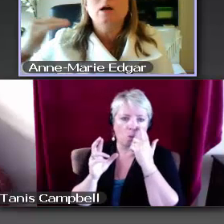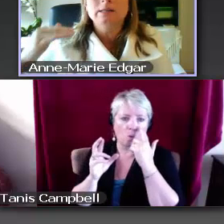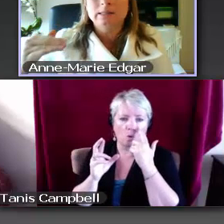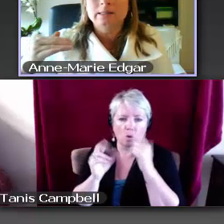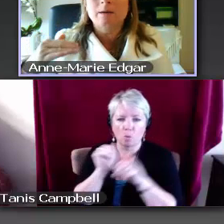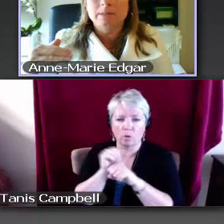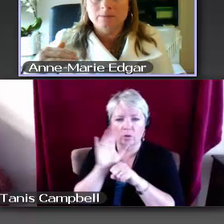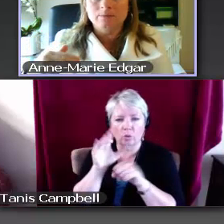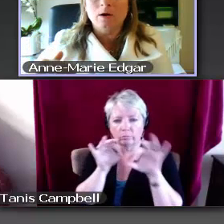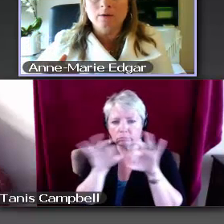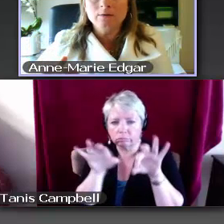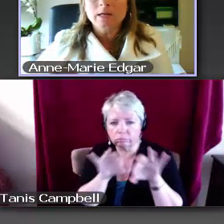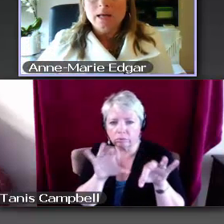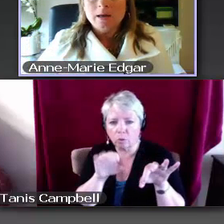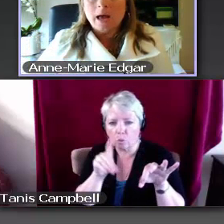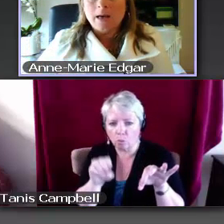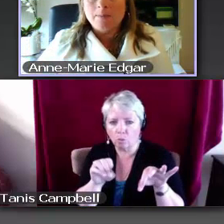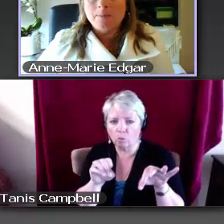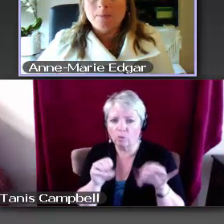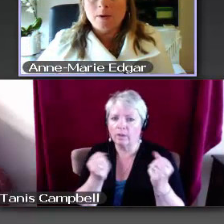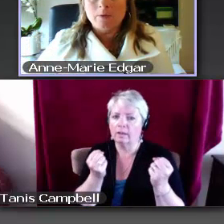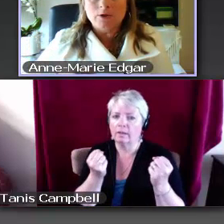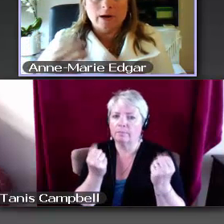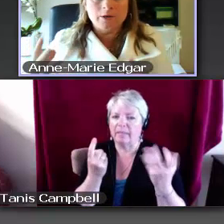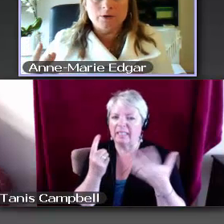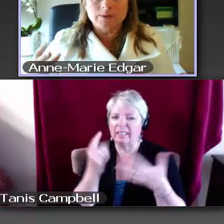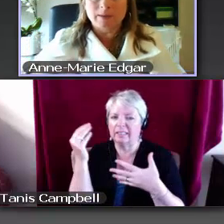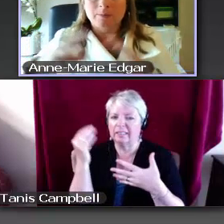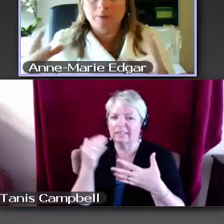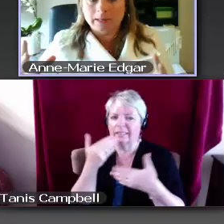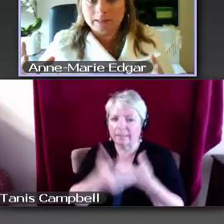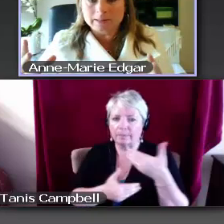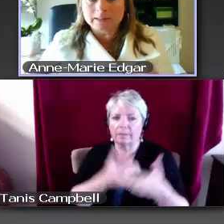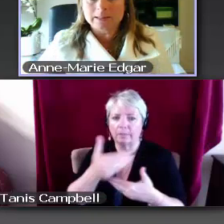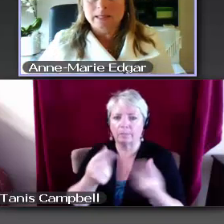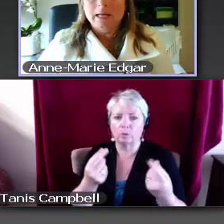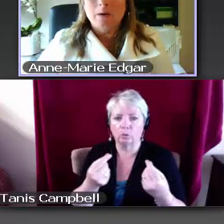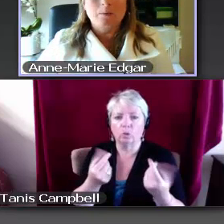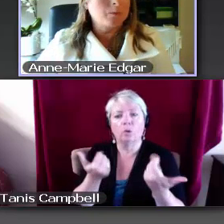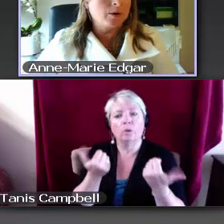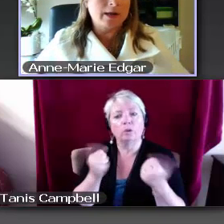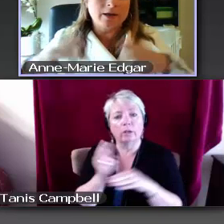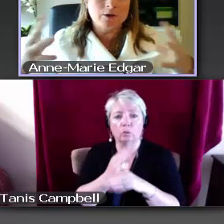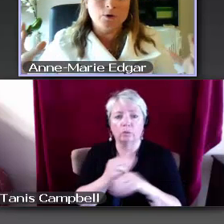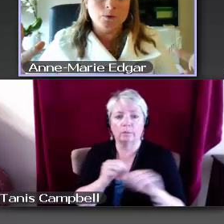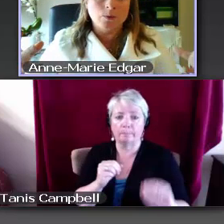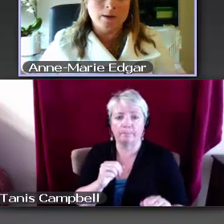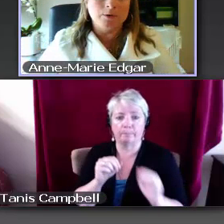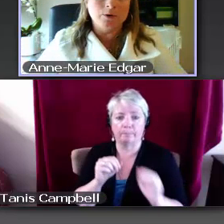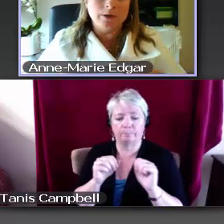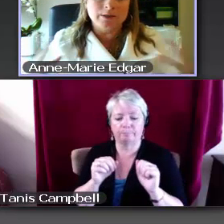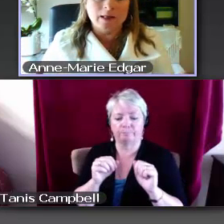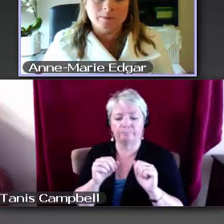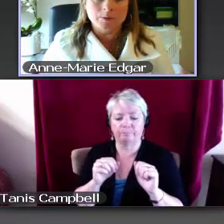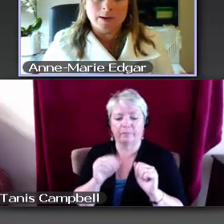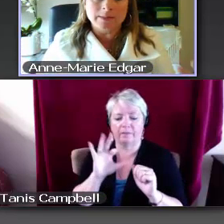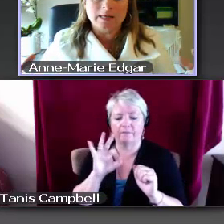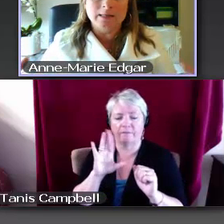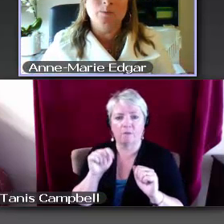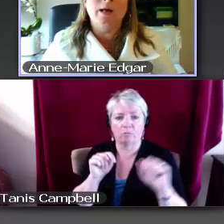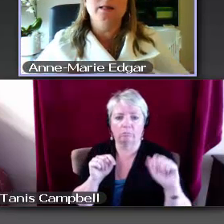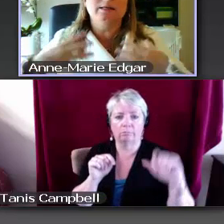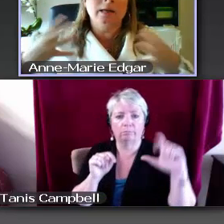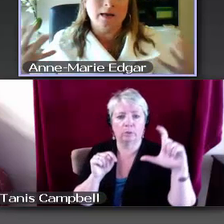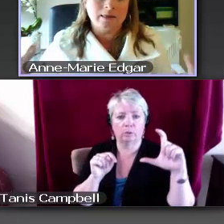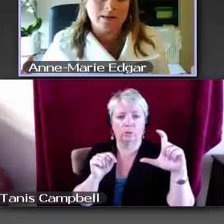Yeah, there's lots of steps involved, but we try and use big print. We're getting a new, newly developed